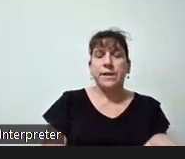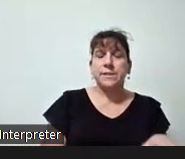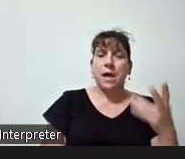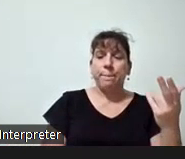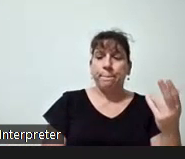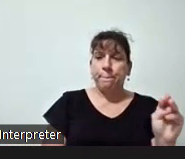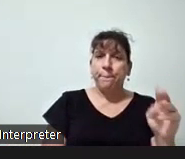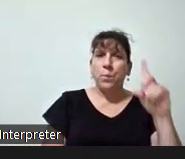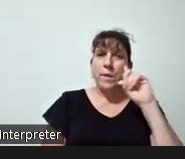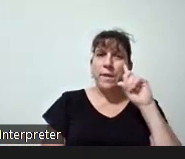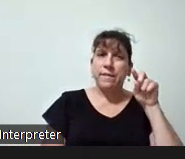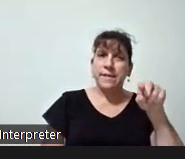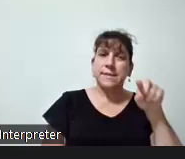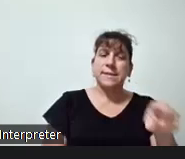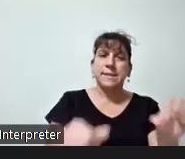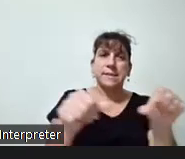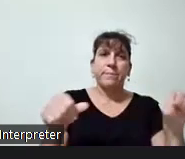this is a showcase space, and